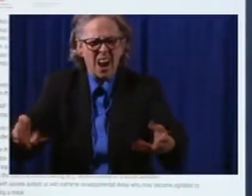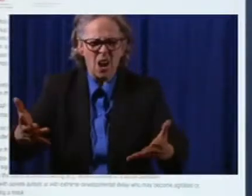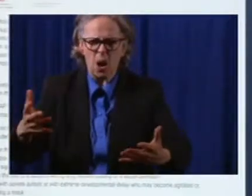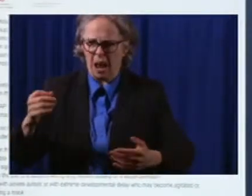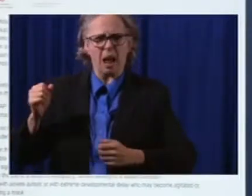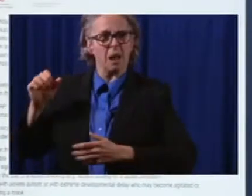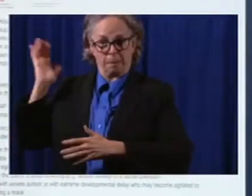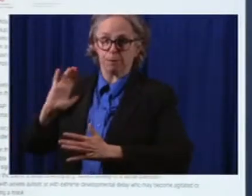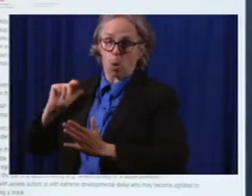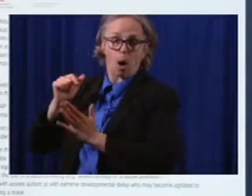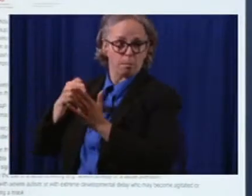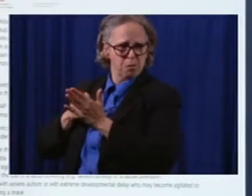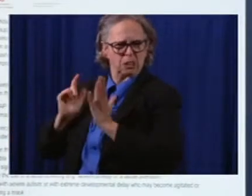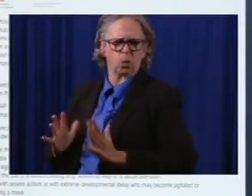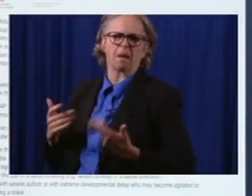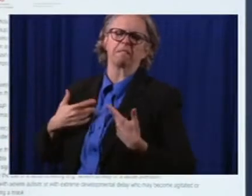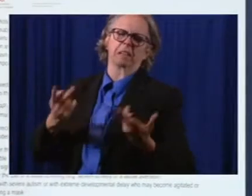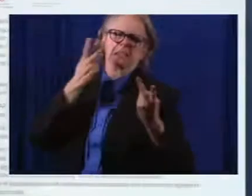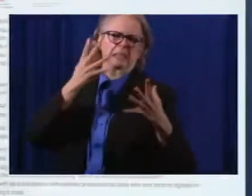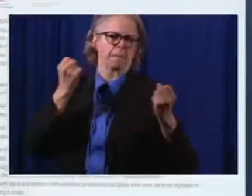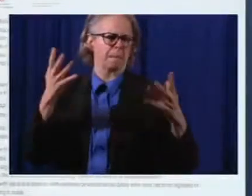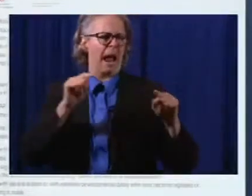anything like this.